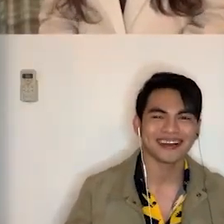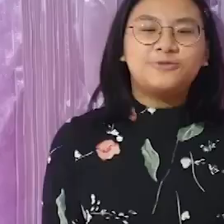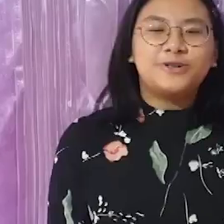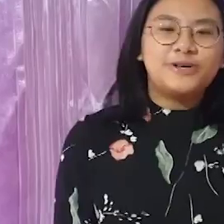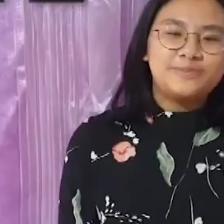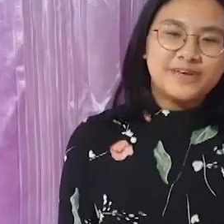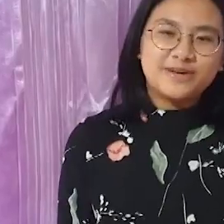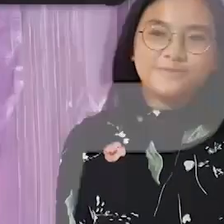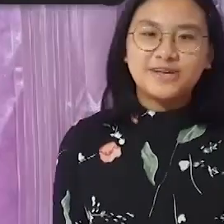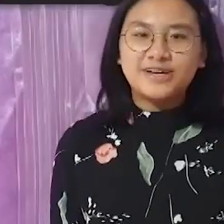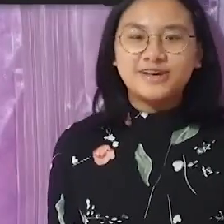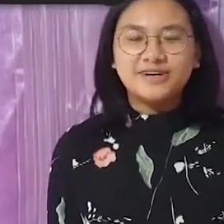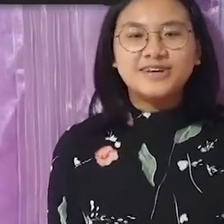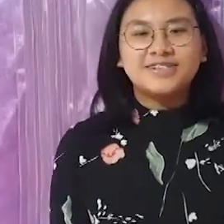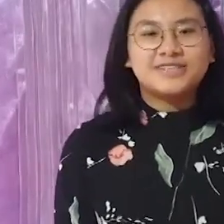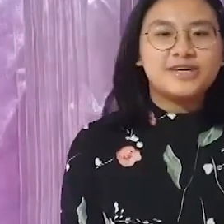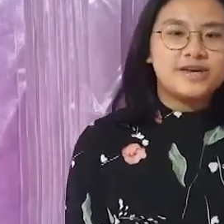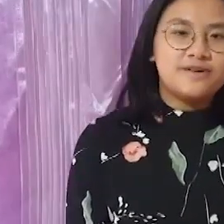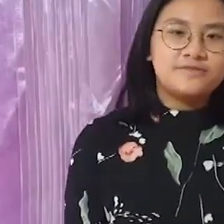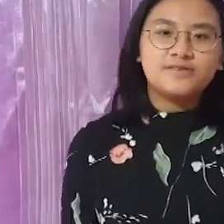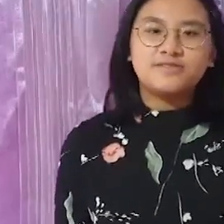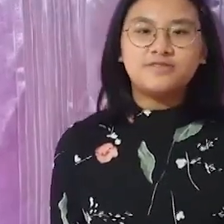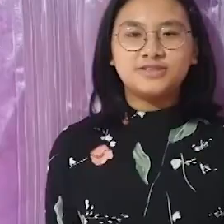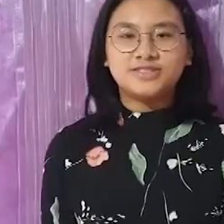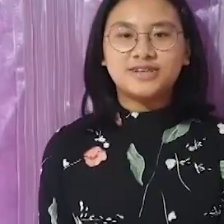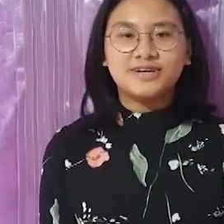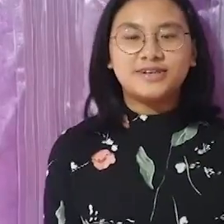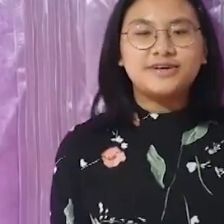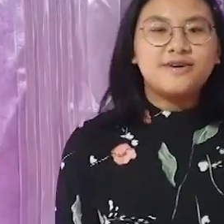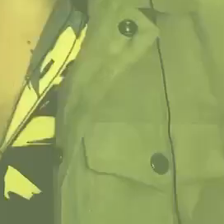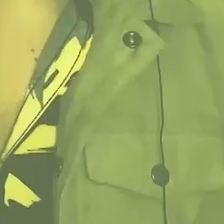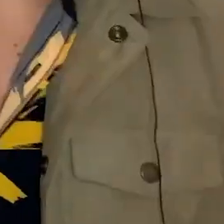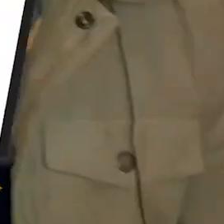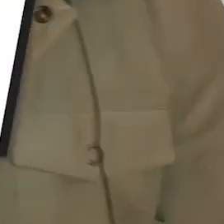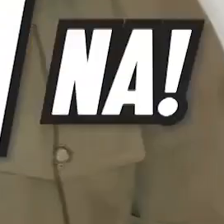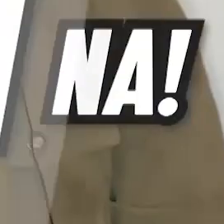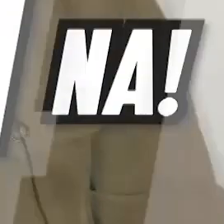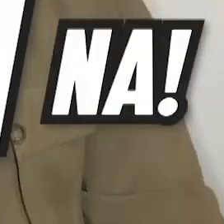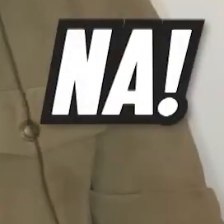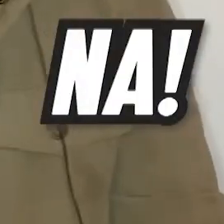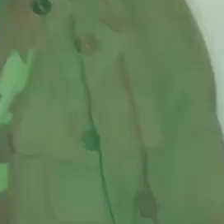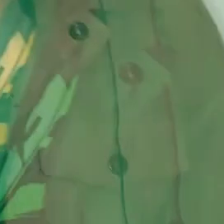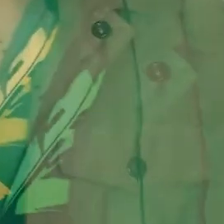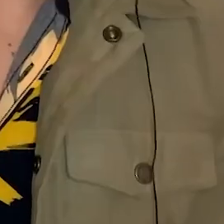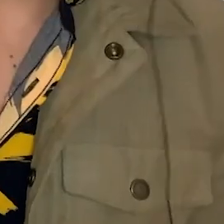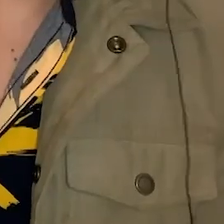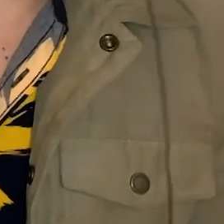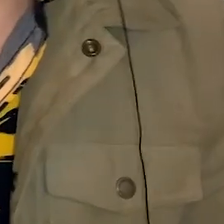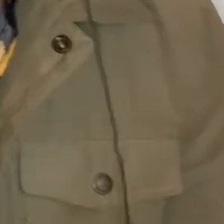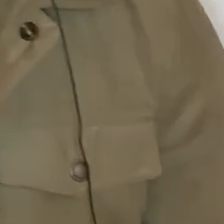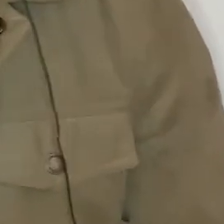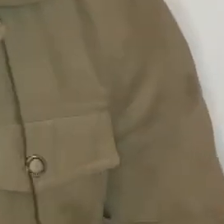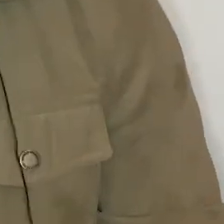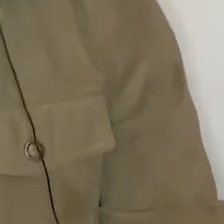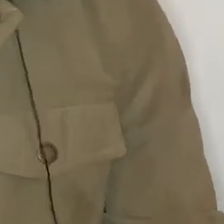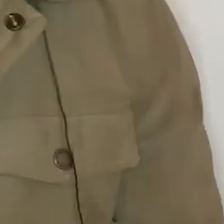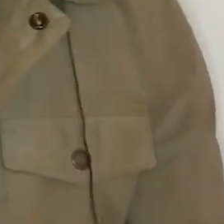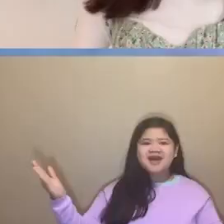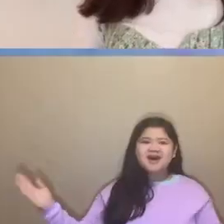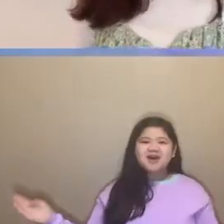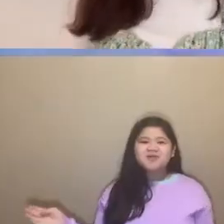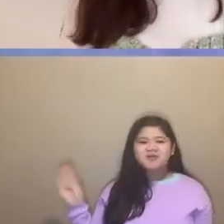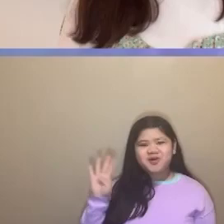na. 4 PM na, CFO News na. 4 PM na, CFO News